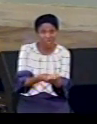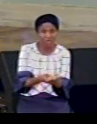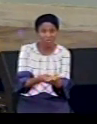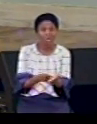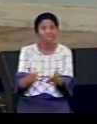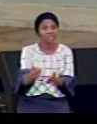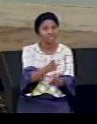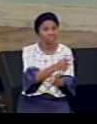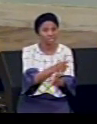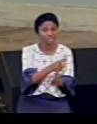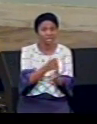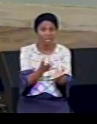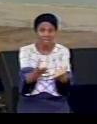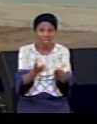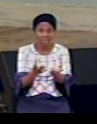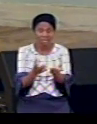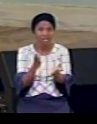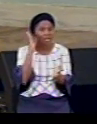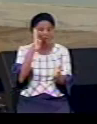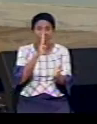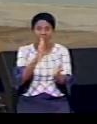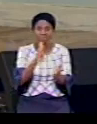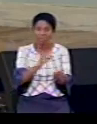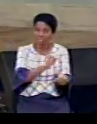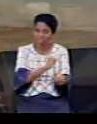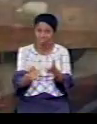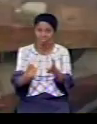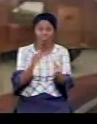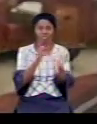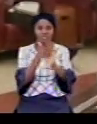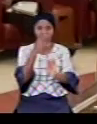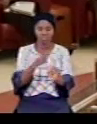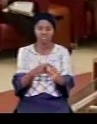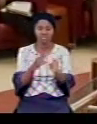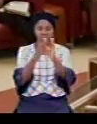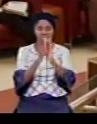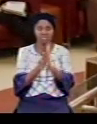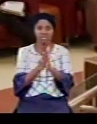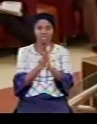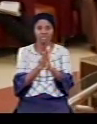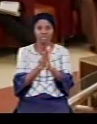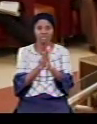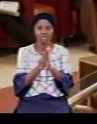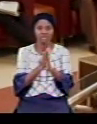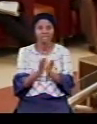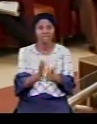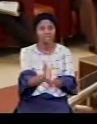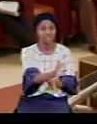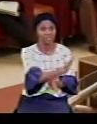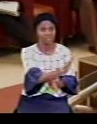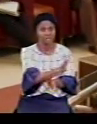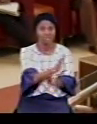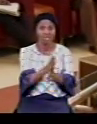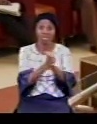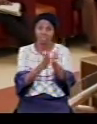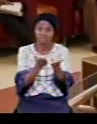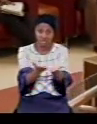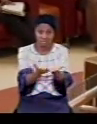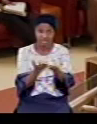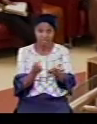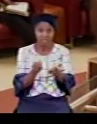desires shall be destroyed. Their desires